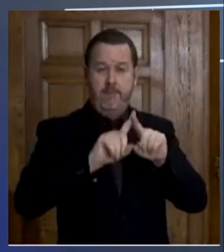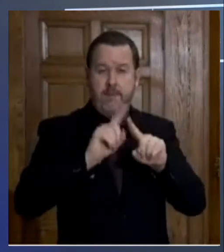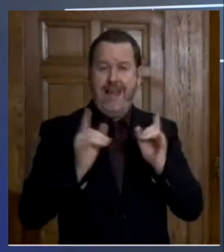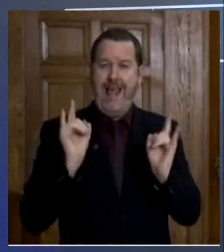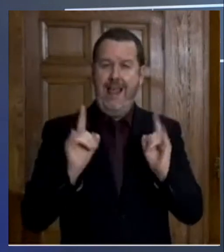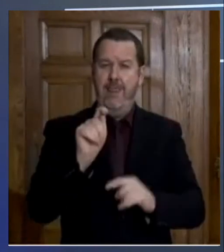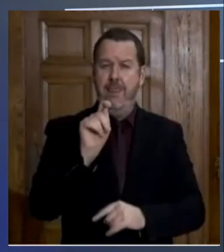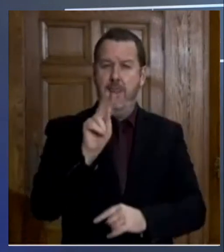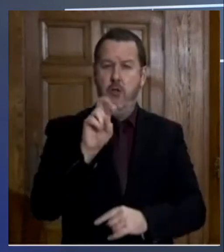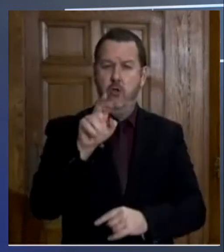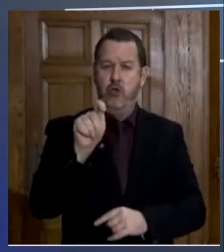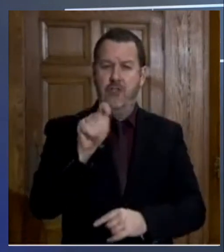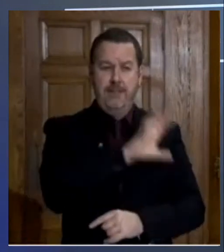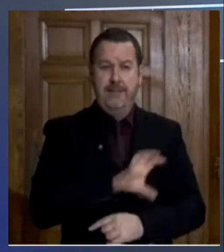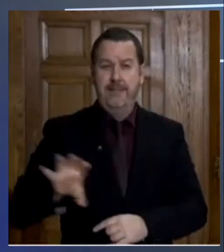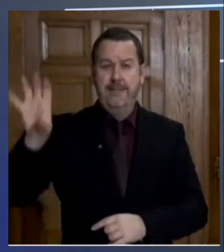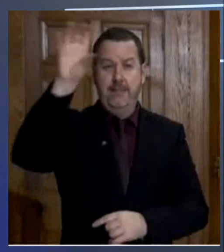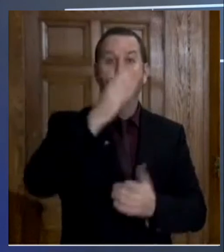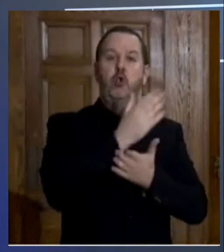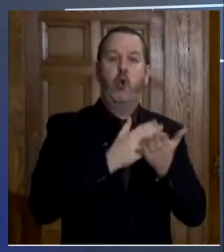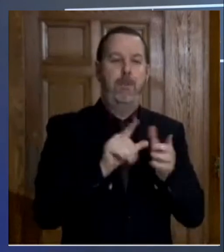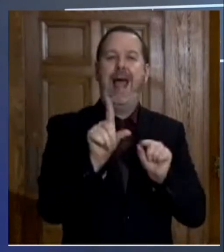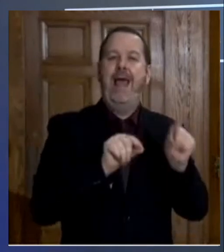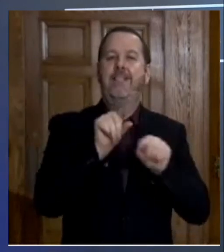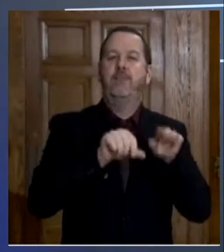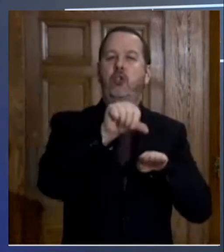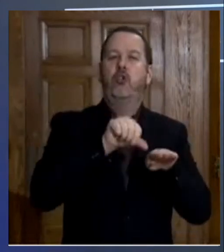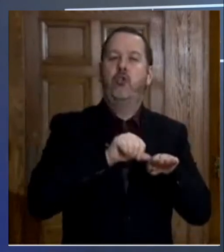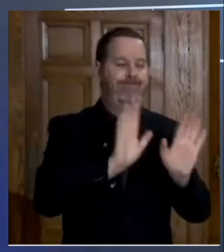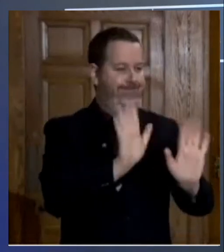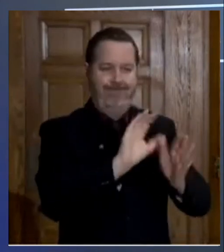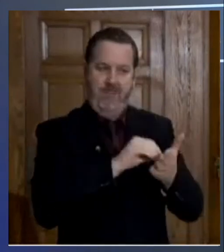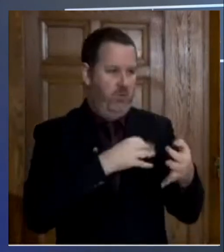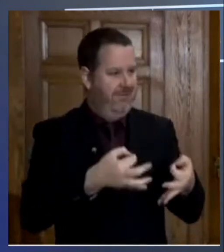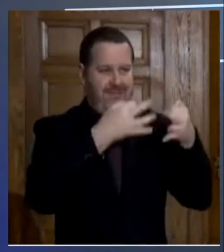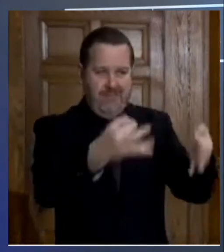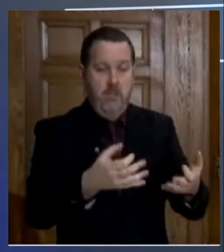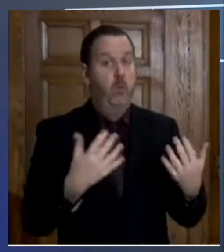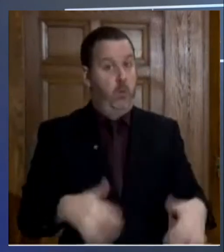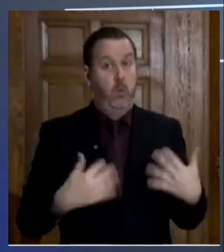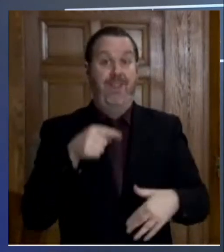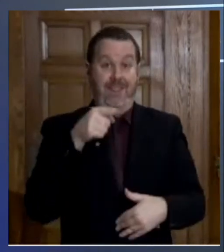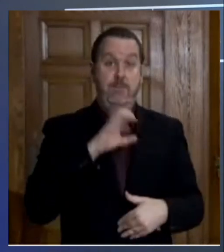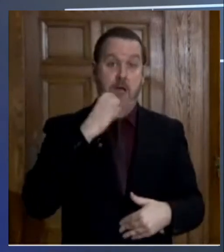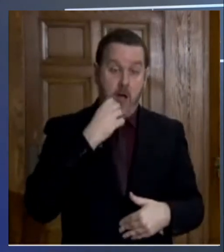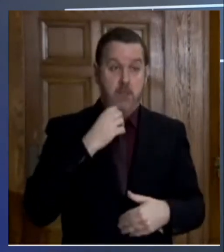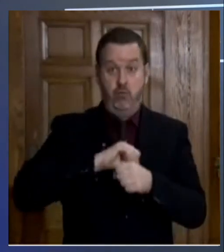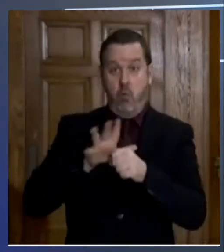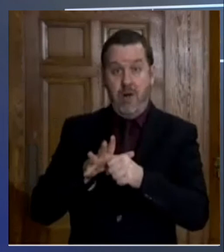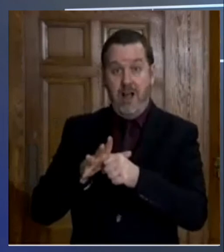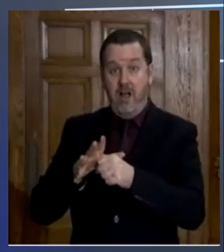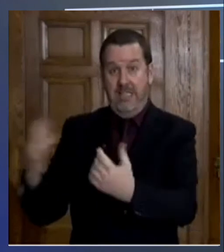confirm a downturn of elective surgery, does reflect the unprecedented pressures that COVID-19 and the